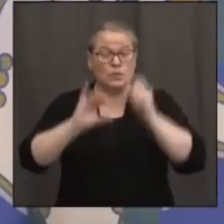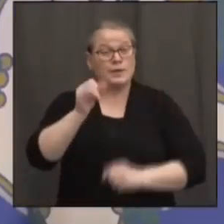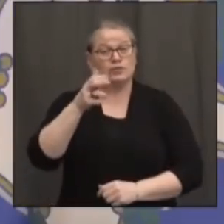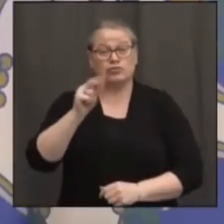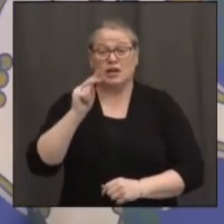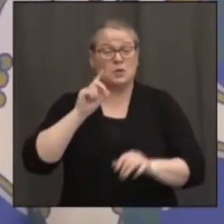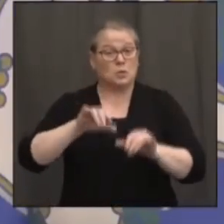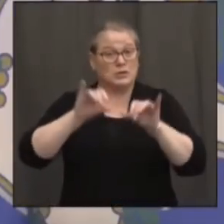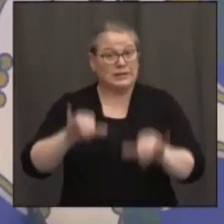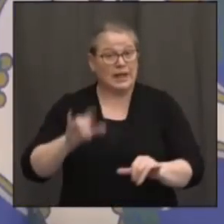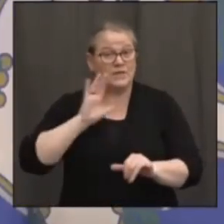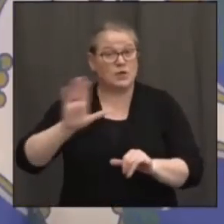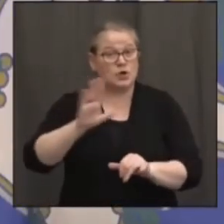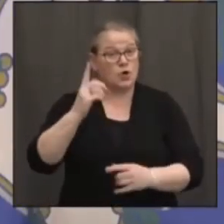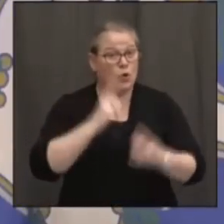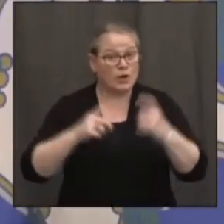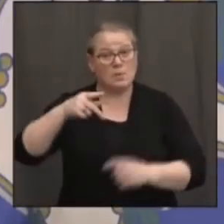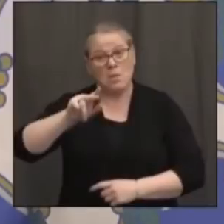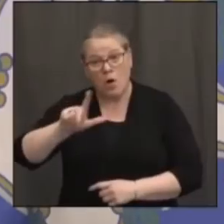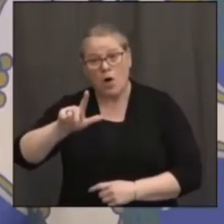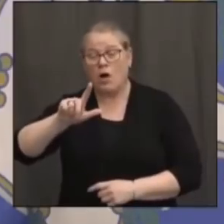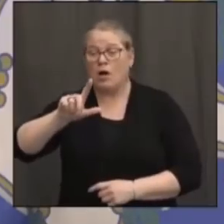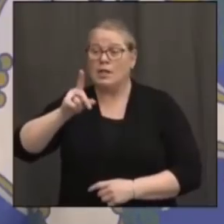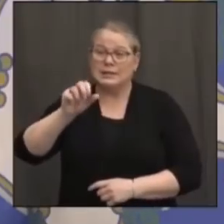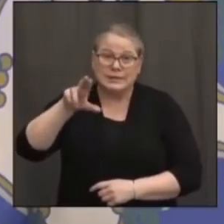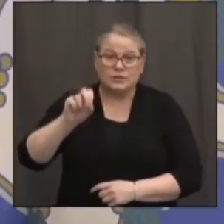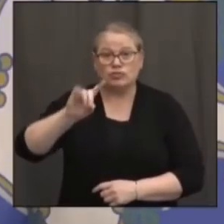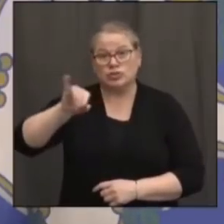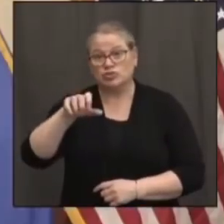are Paul and Deirdre and Josh and myself.